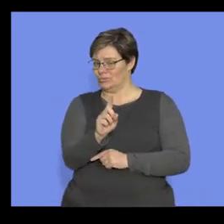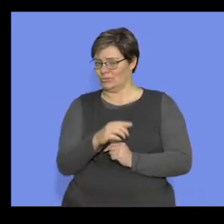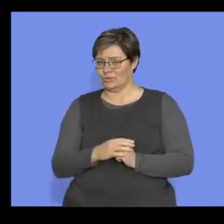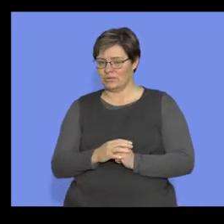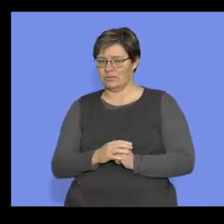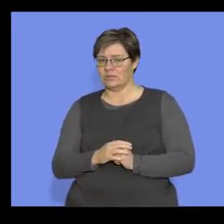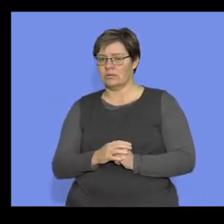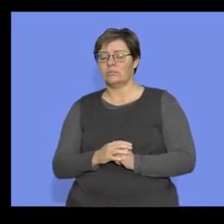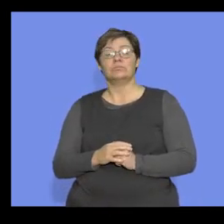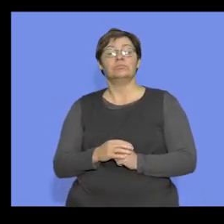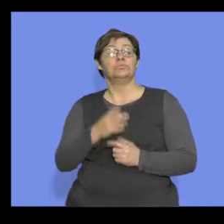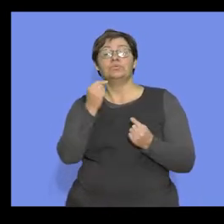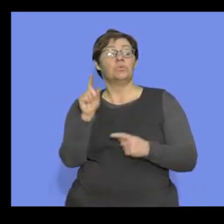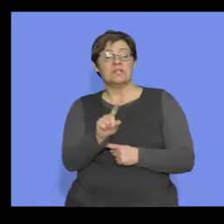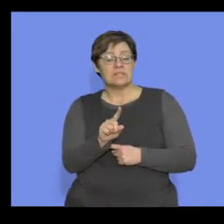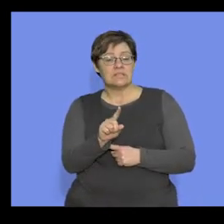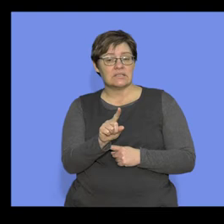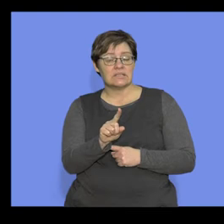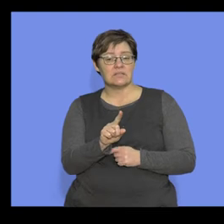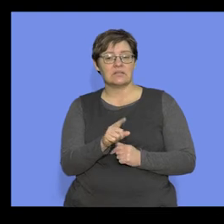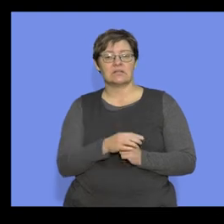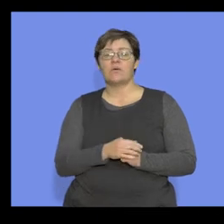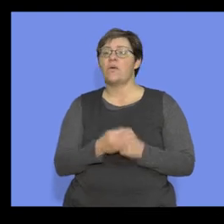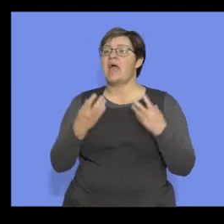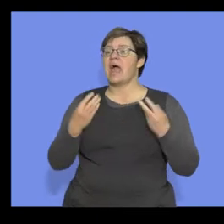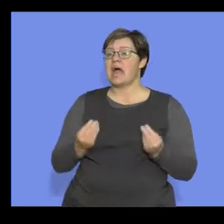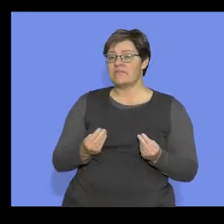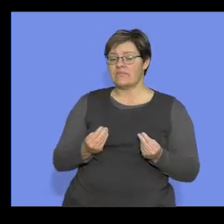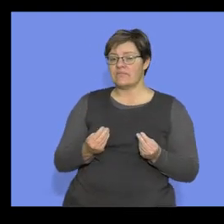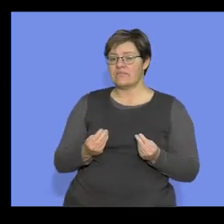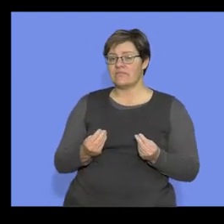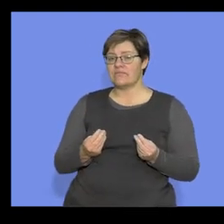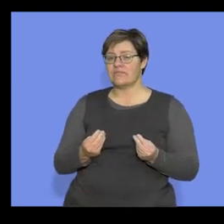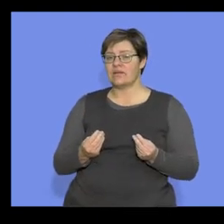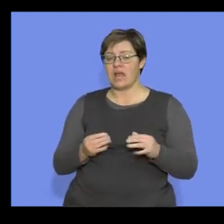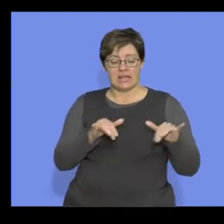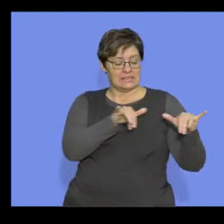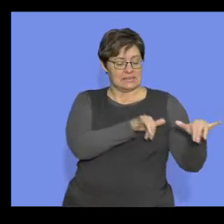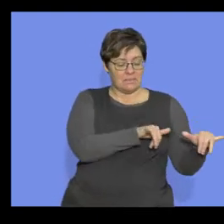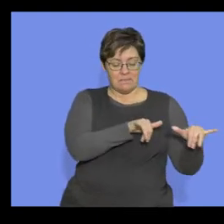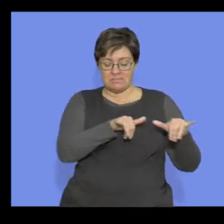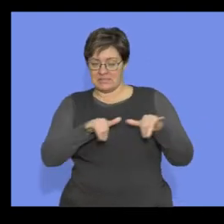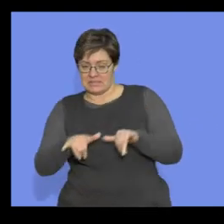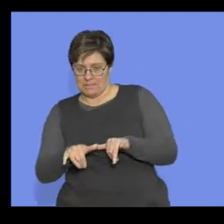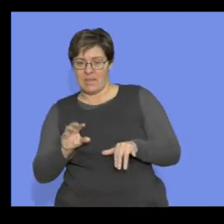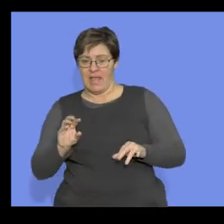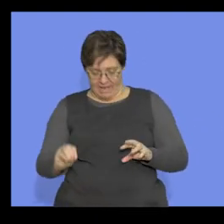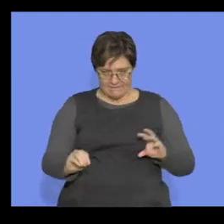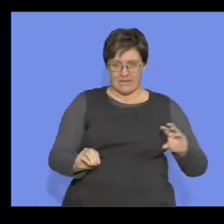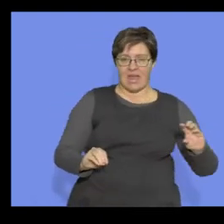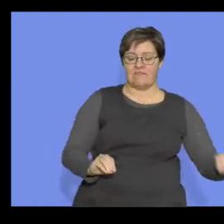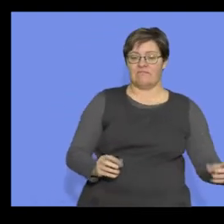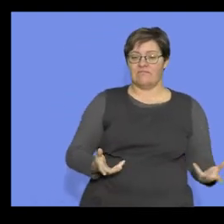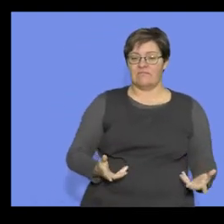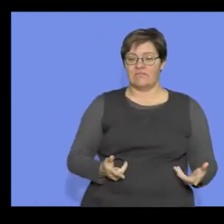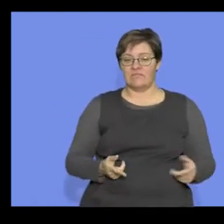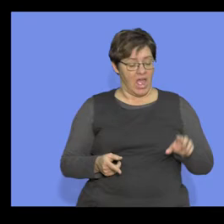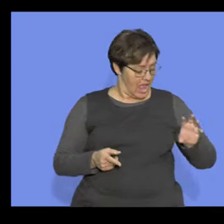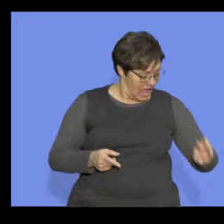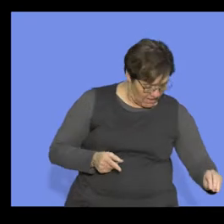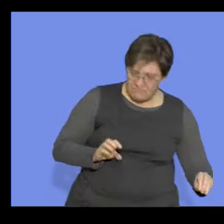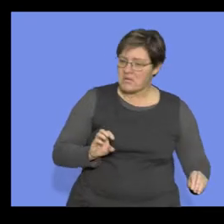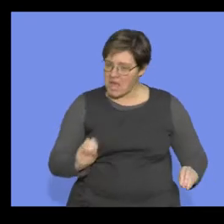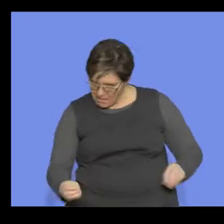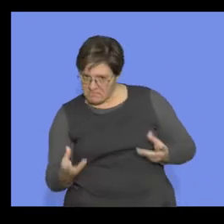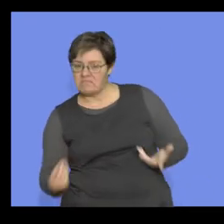right? What does it do? We are going to have things in common. That's what we're going to look at. We are going to